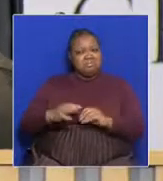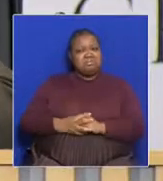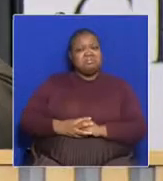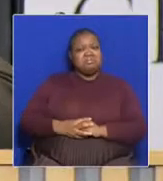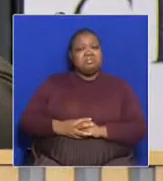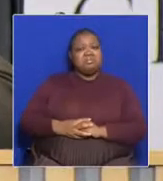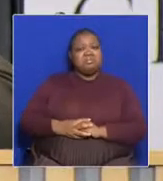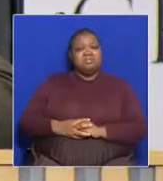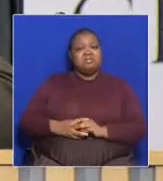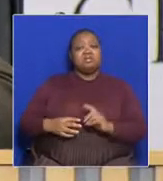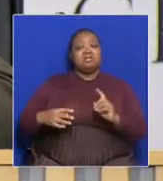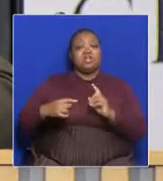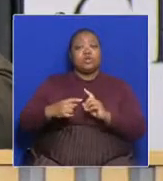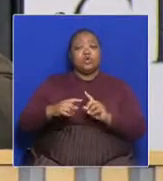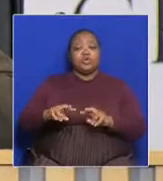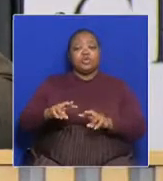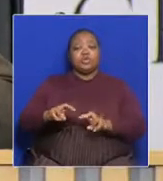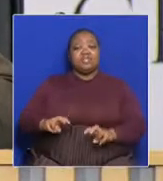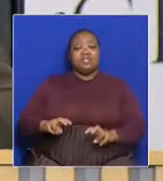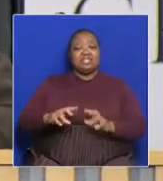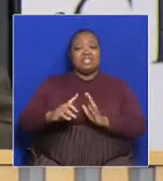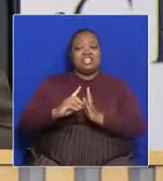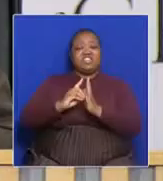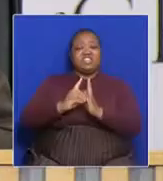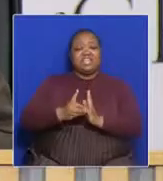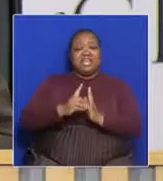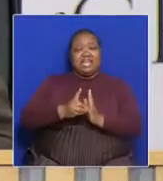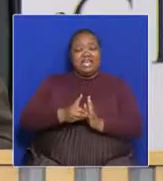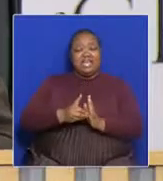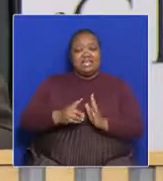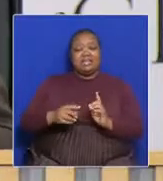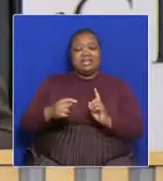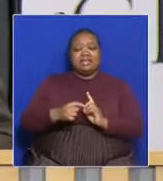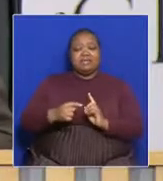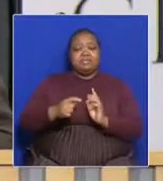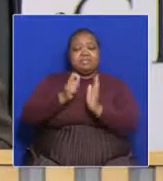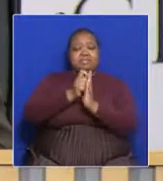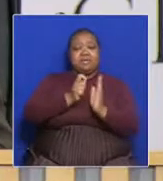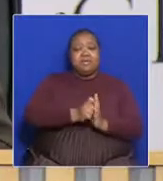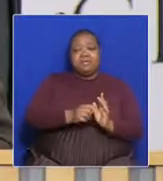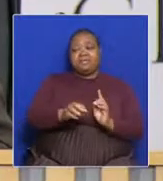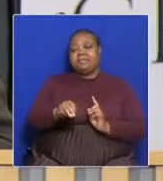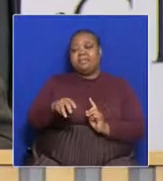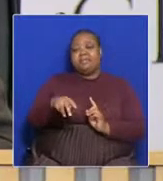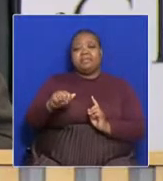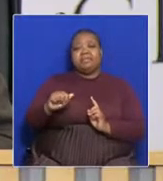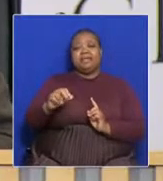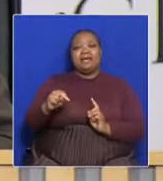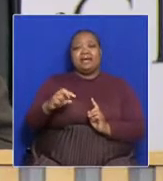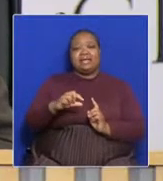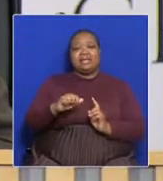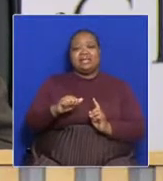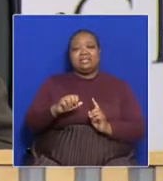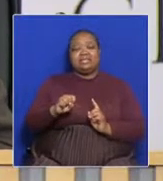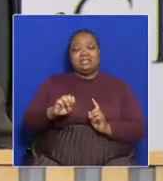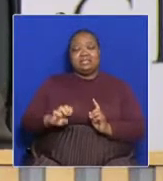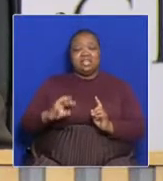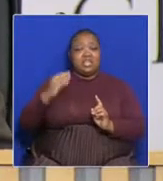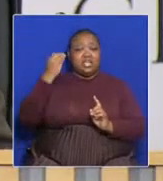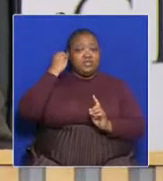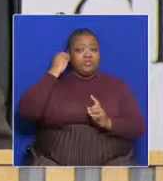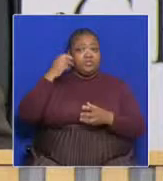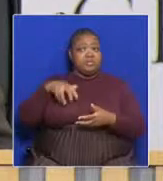investigation diary of where Mpangase had initially written information was received regarding 27 bricks of cocaine.